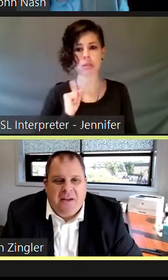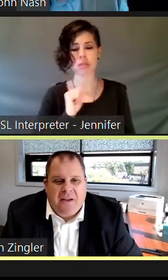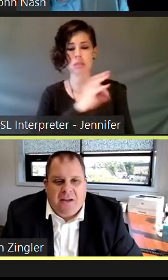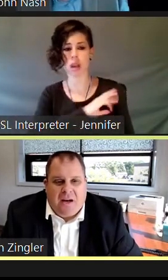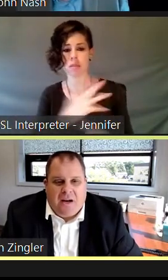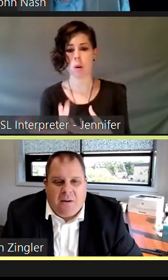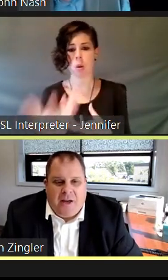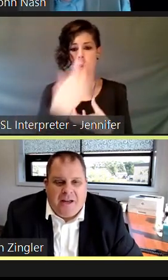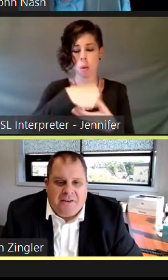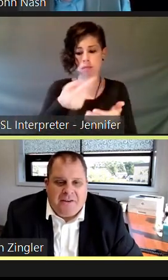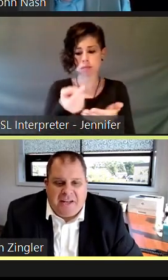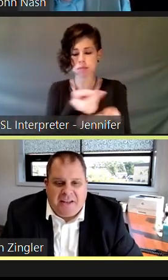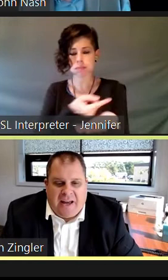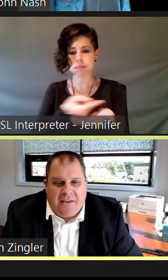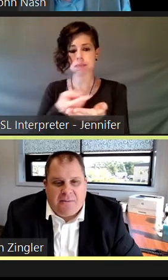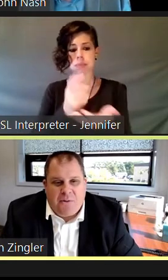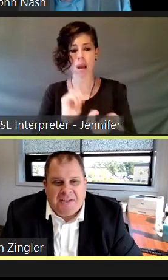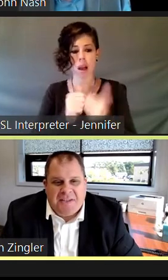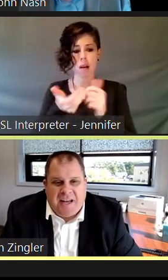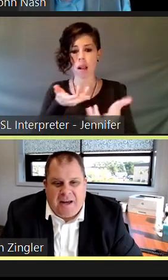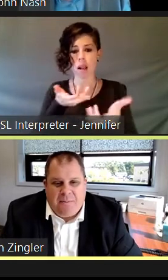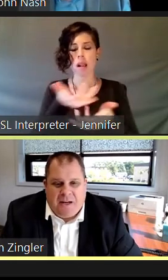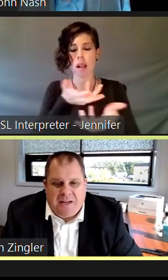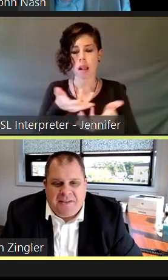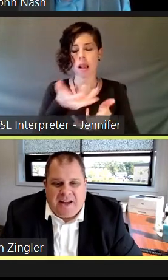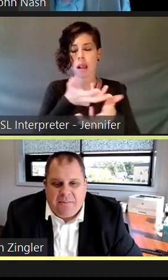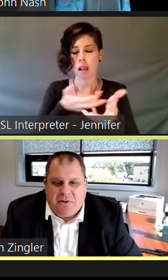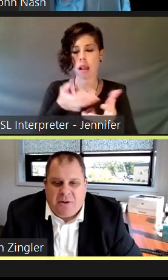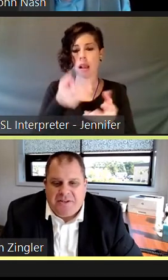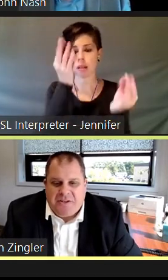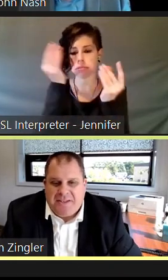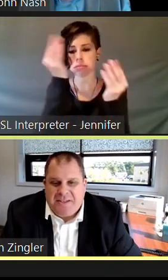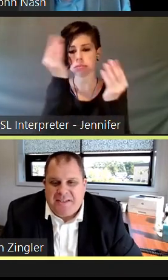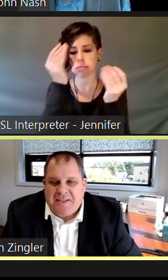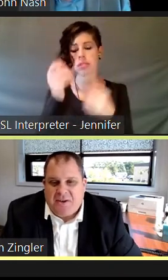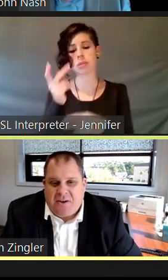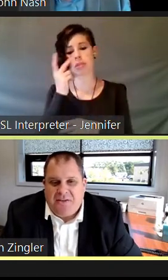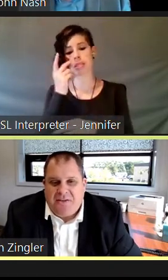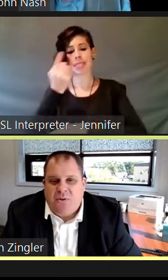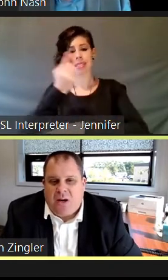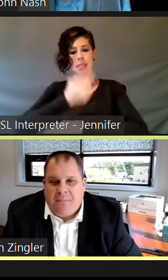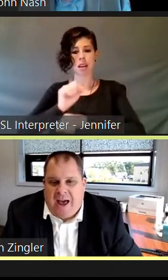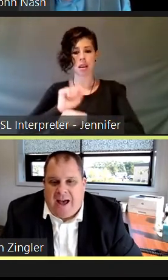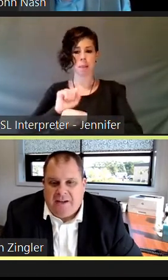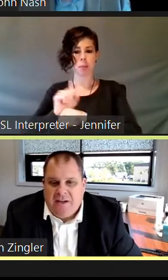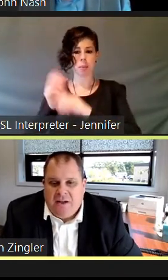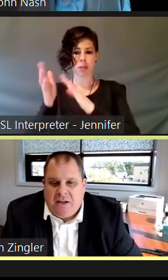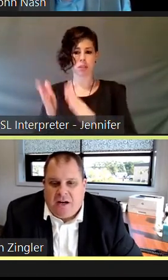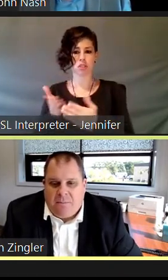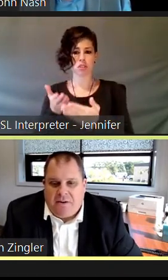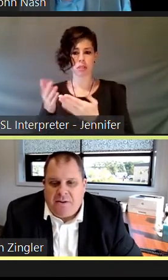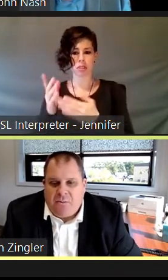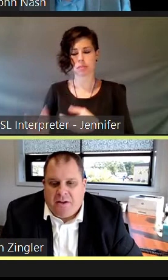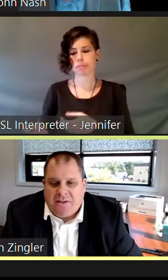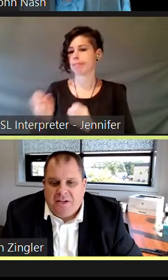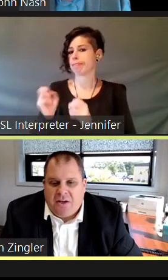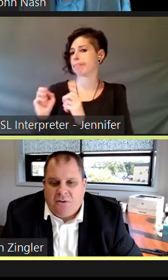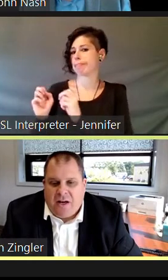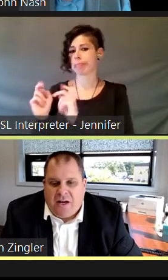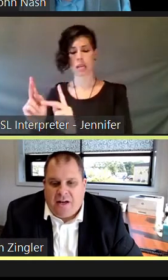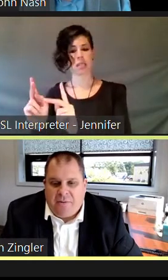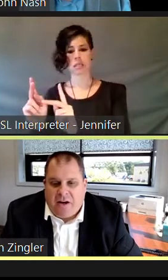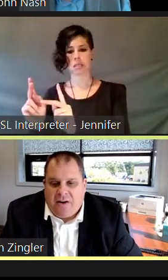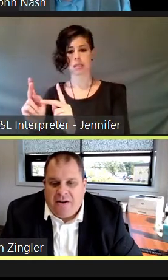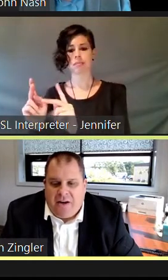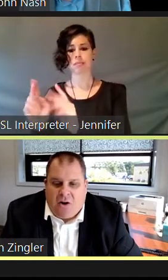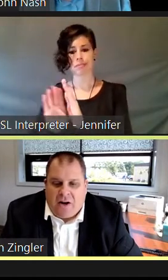things. And you'll see that through this time, day and employment services has started to come back, if you will. So